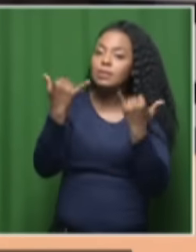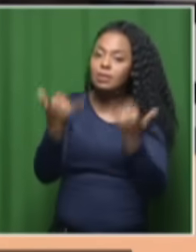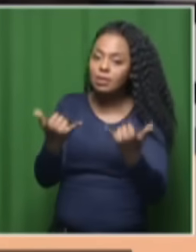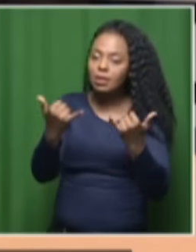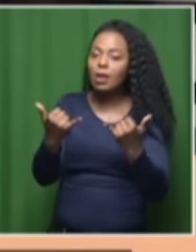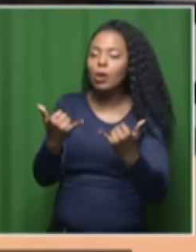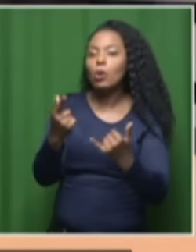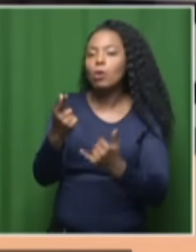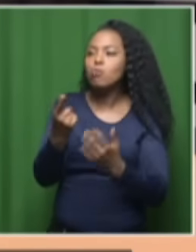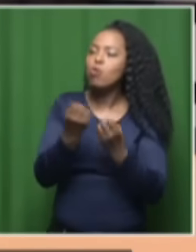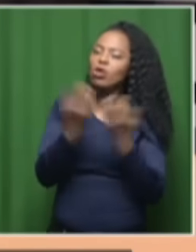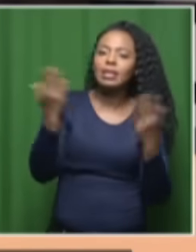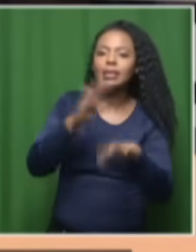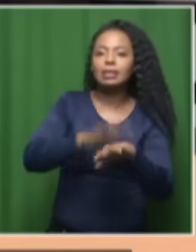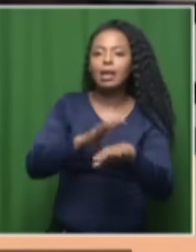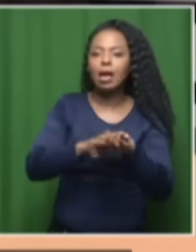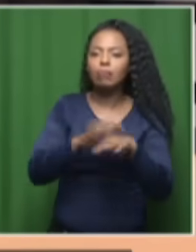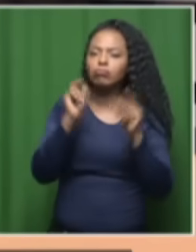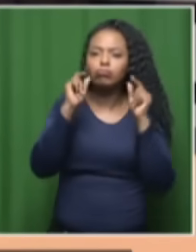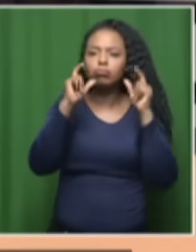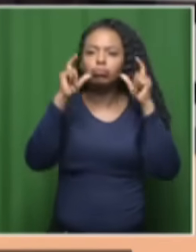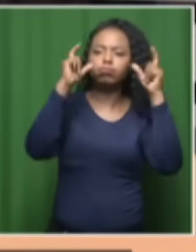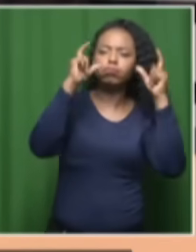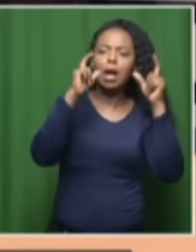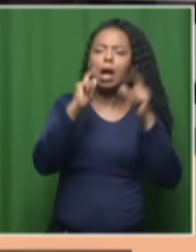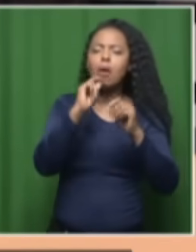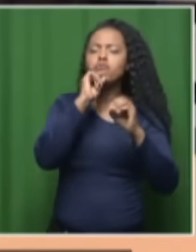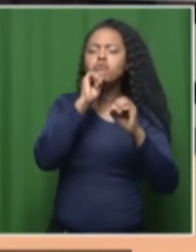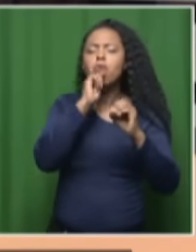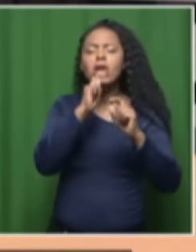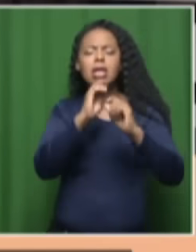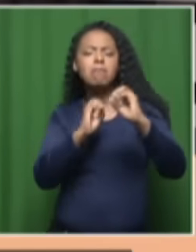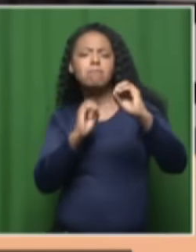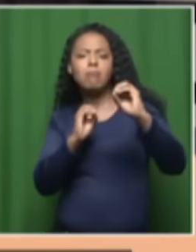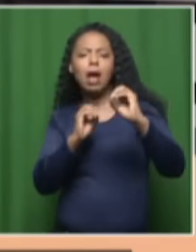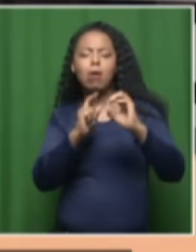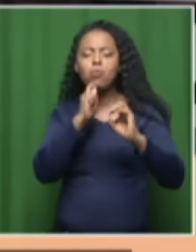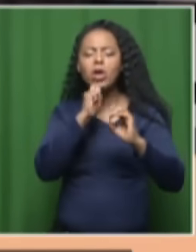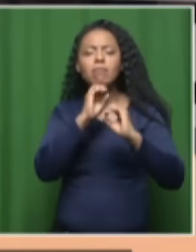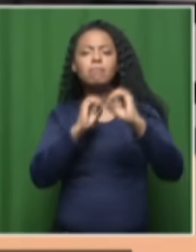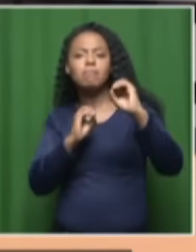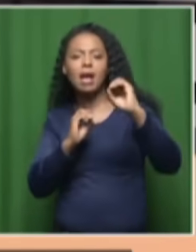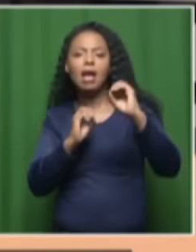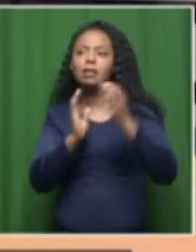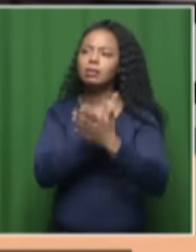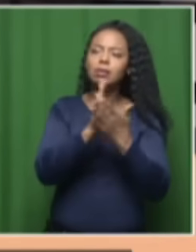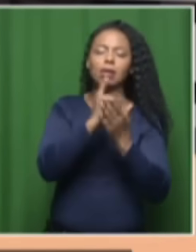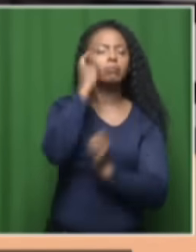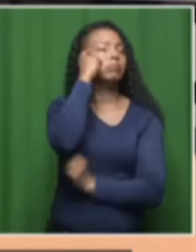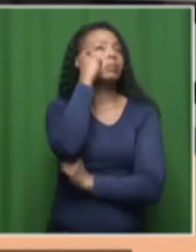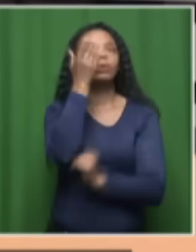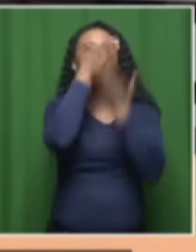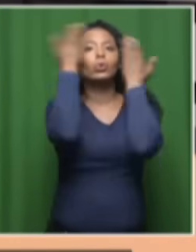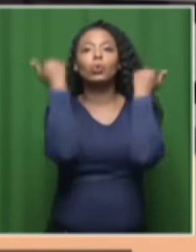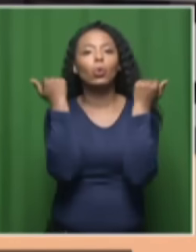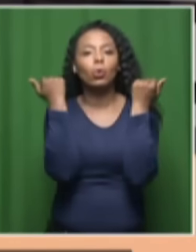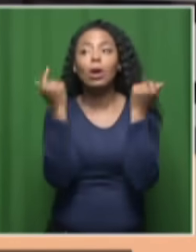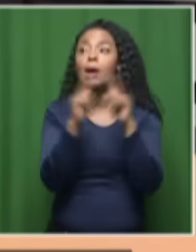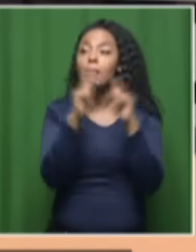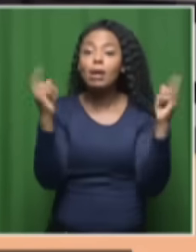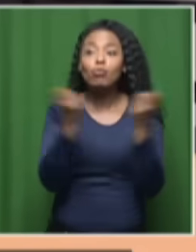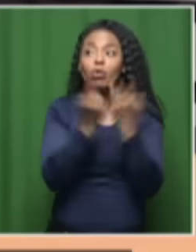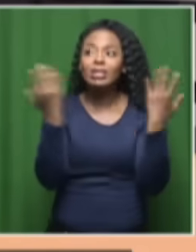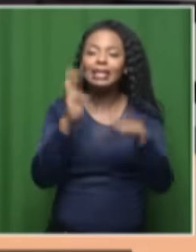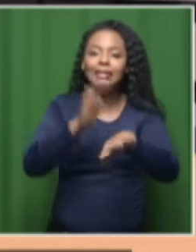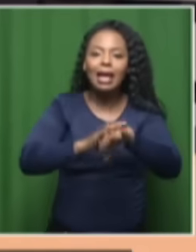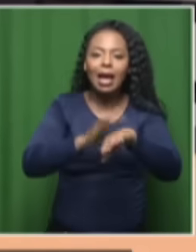often say, because we wake up in the wee hours of the morning, and maybe for those who are asleep, they're not aware. Yes. But a lot of the